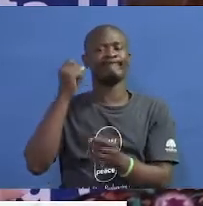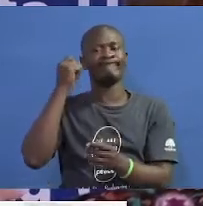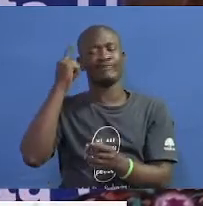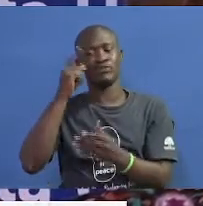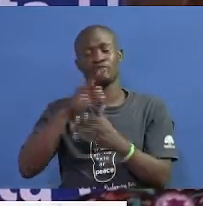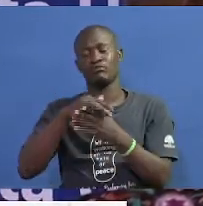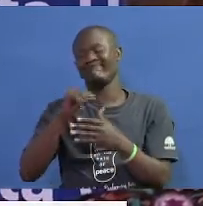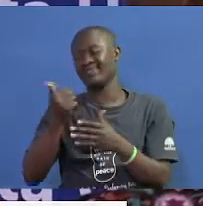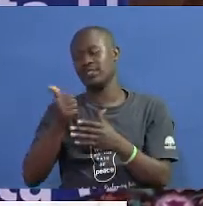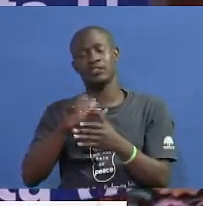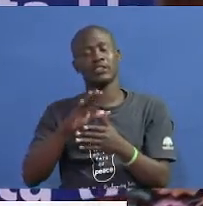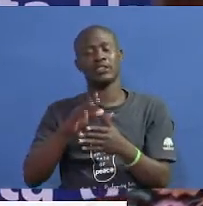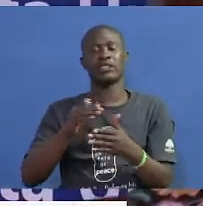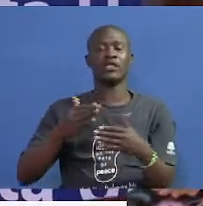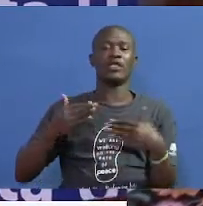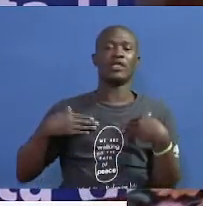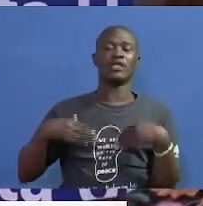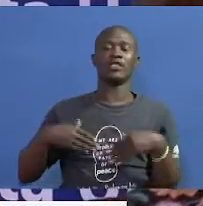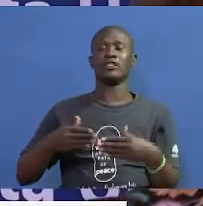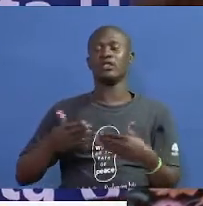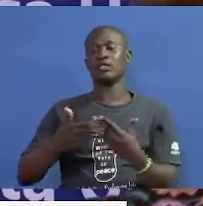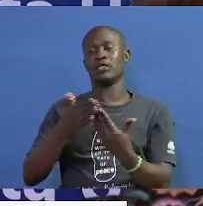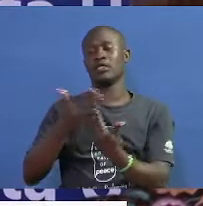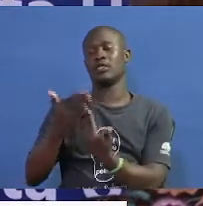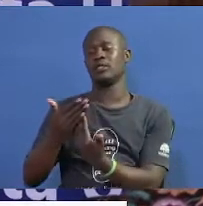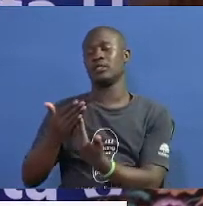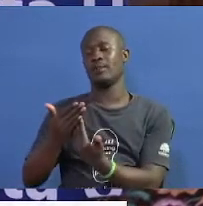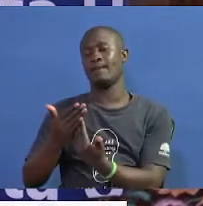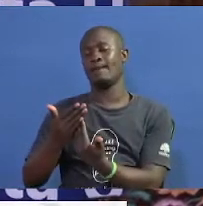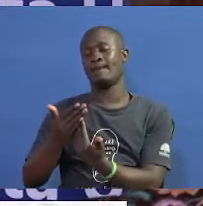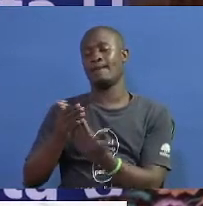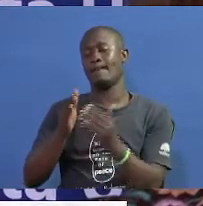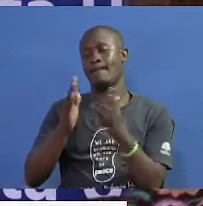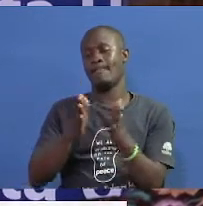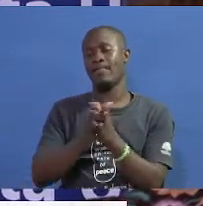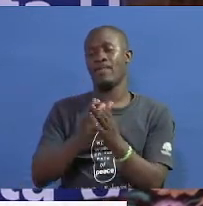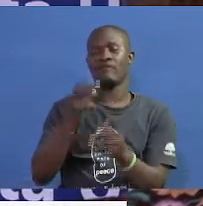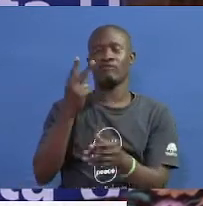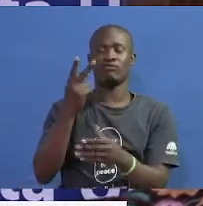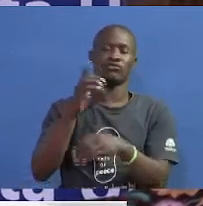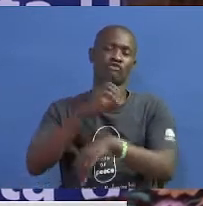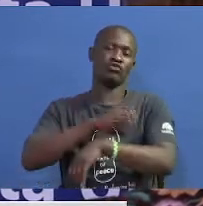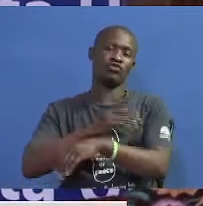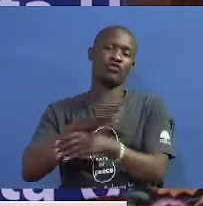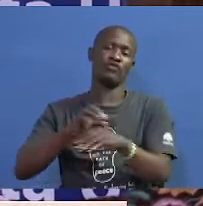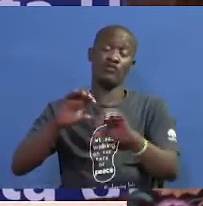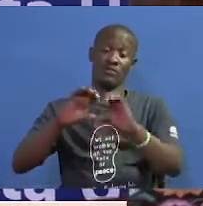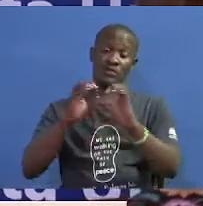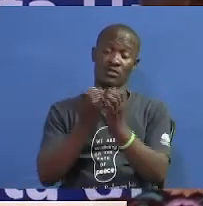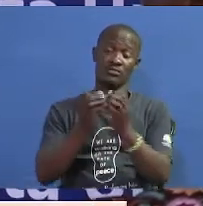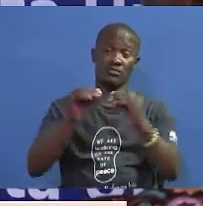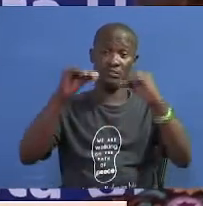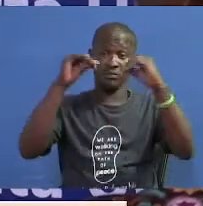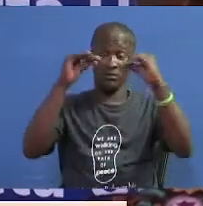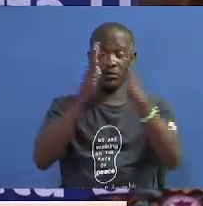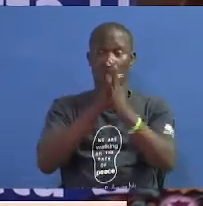to any healthcare provider. And we've have 2 days of classroom teaching here, Monday and Tuesday